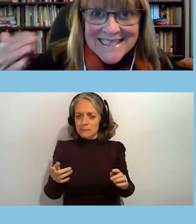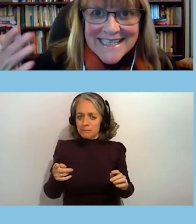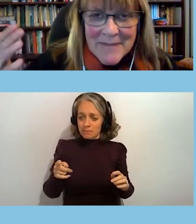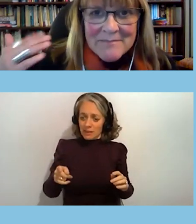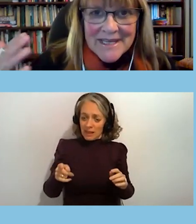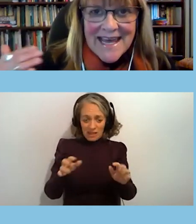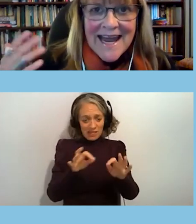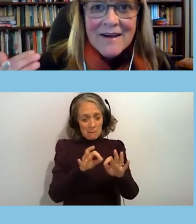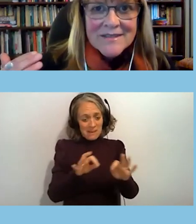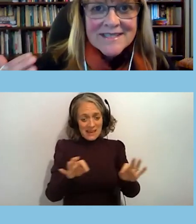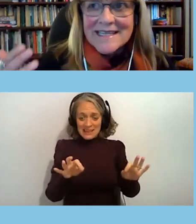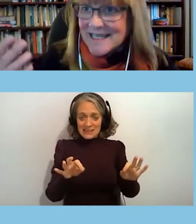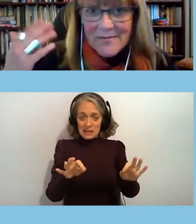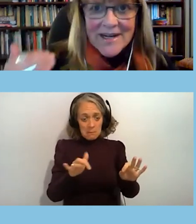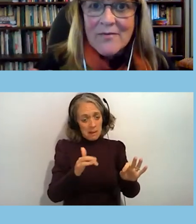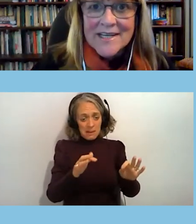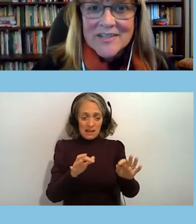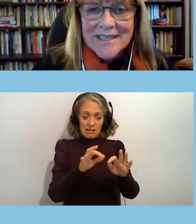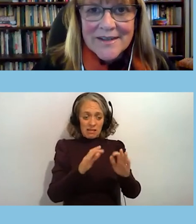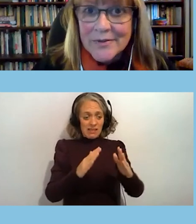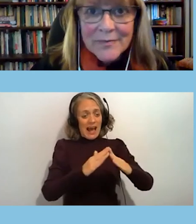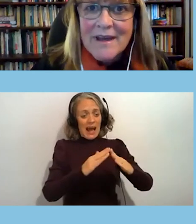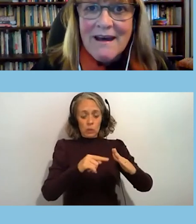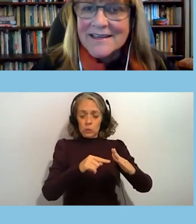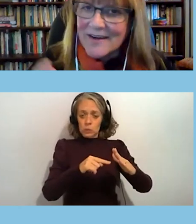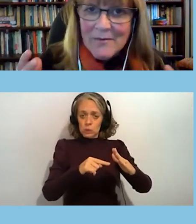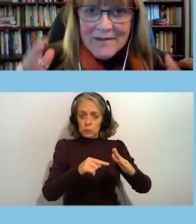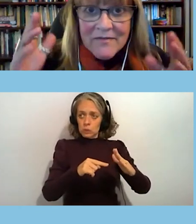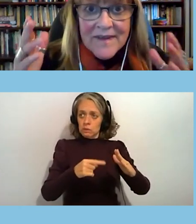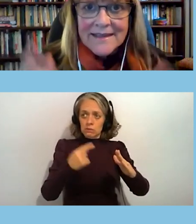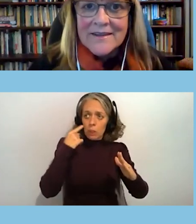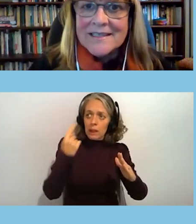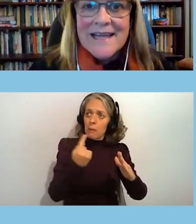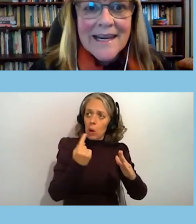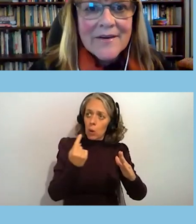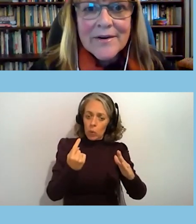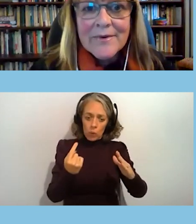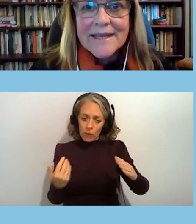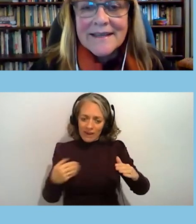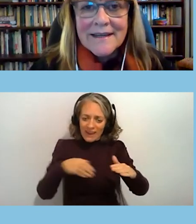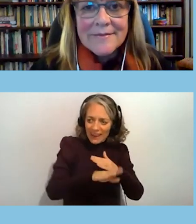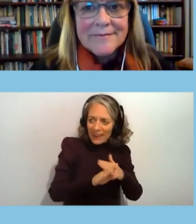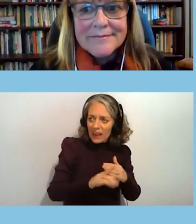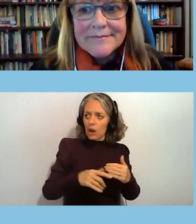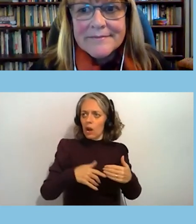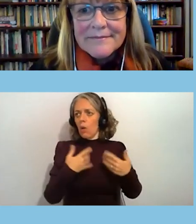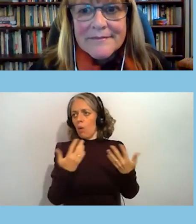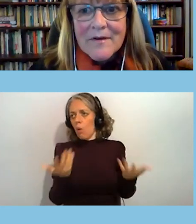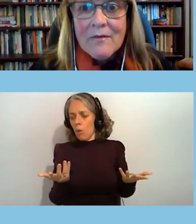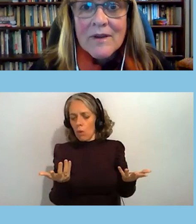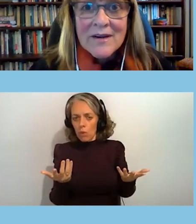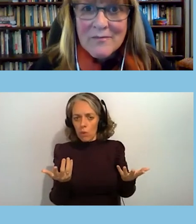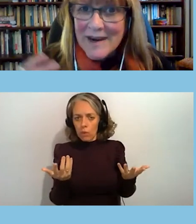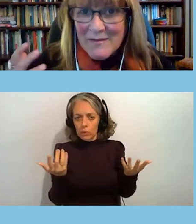the piece, it might be that house that doesn't want to question who belongs, or what fit looks like, or what,